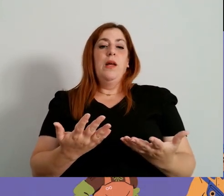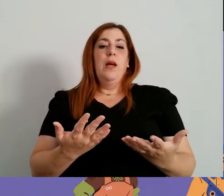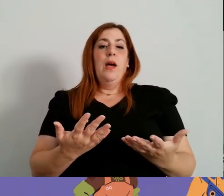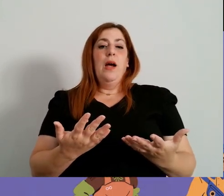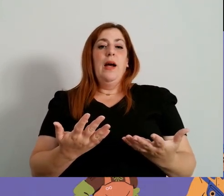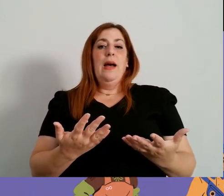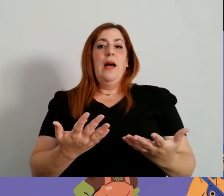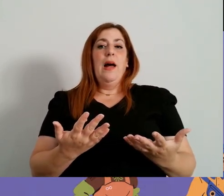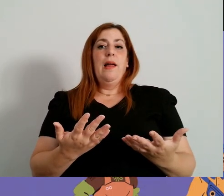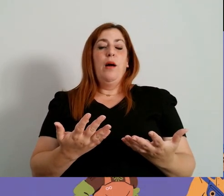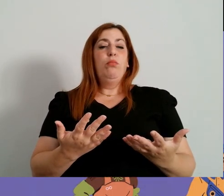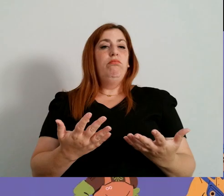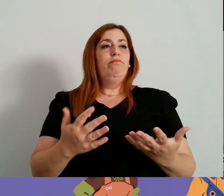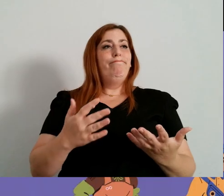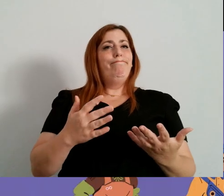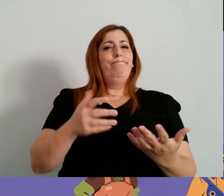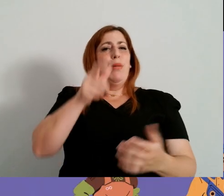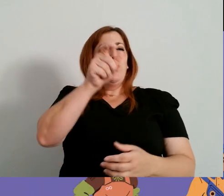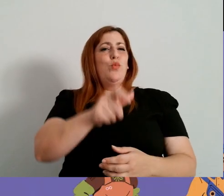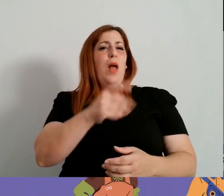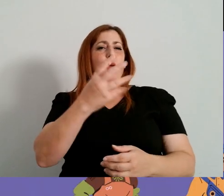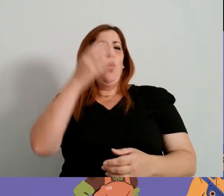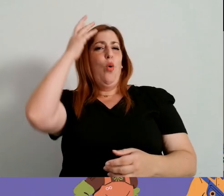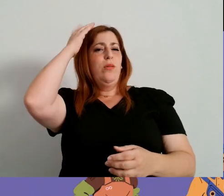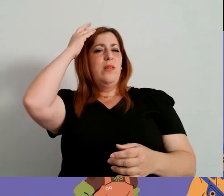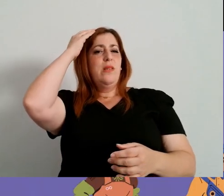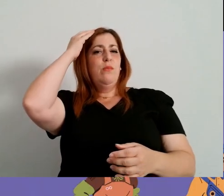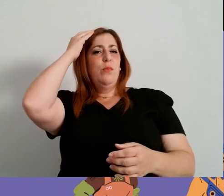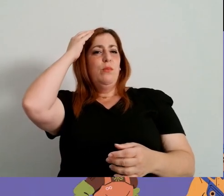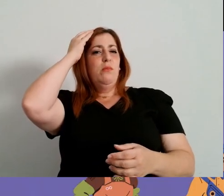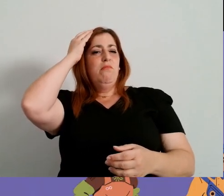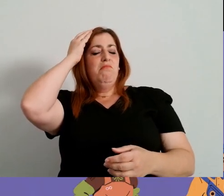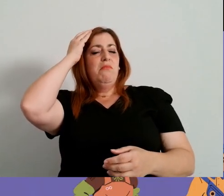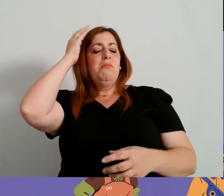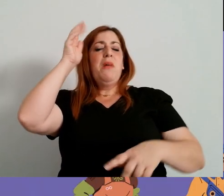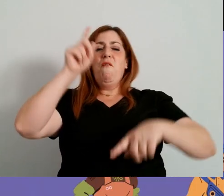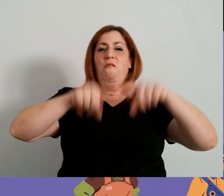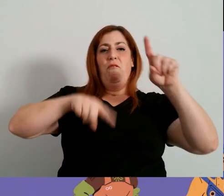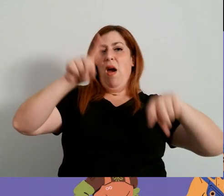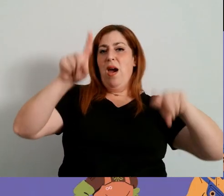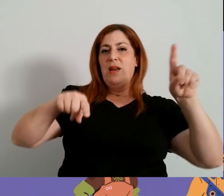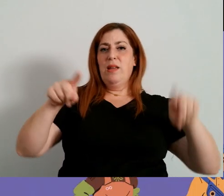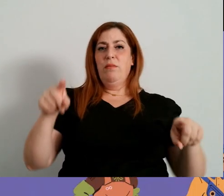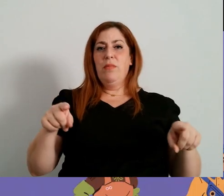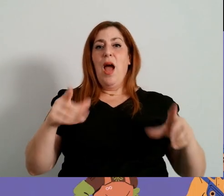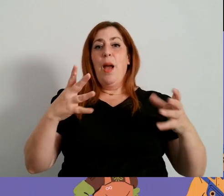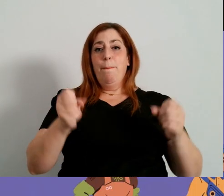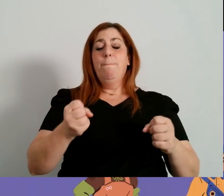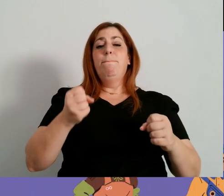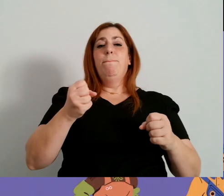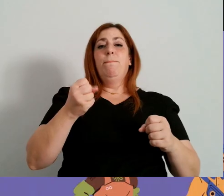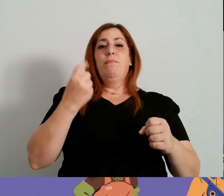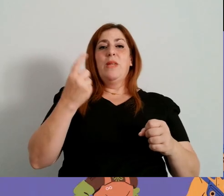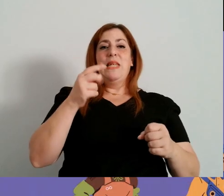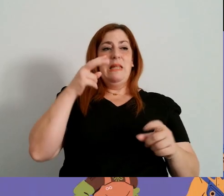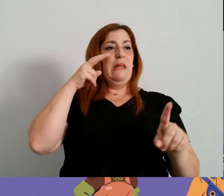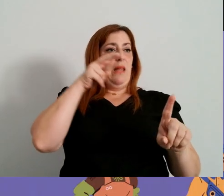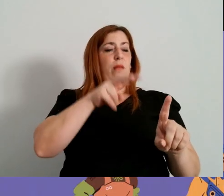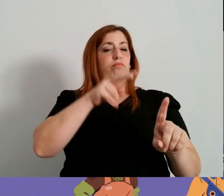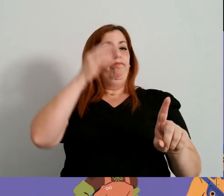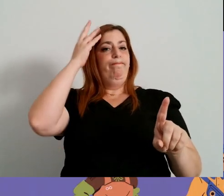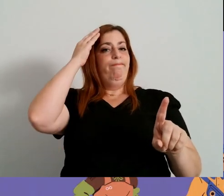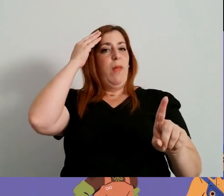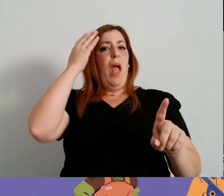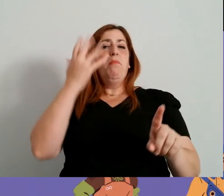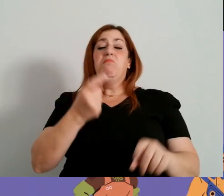holistic, or if someone's presentation changes, or if someone's presentation is stereotypical, they're still valid as an autistic person, and